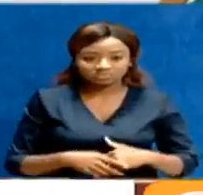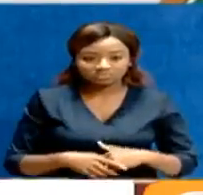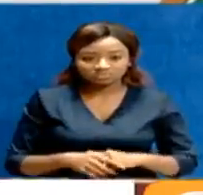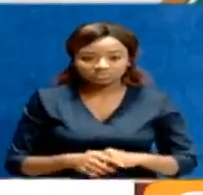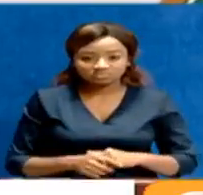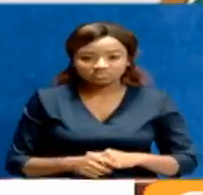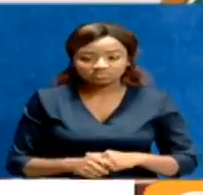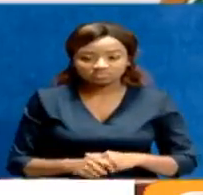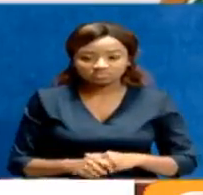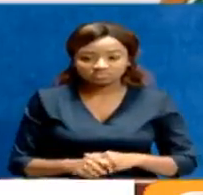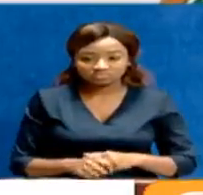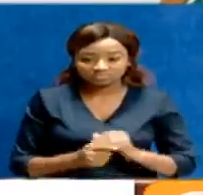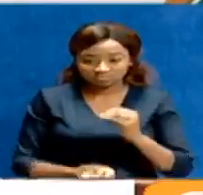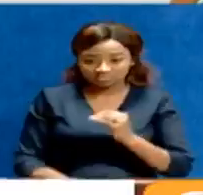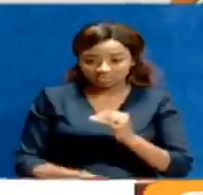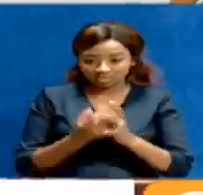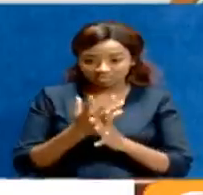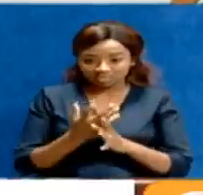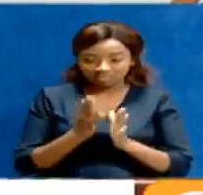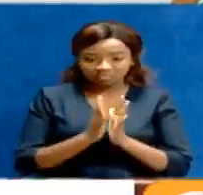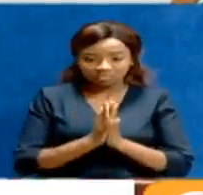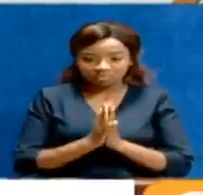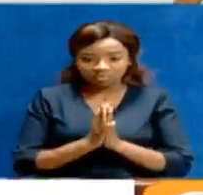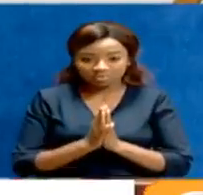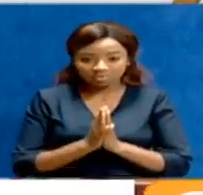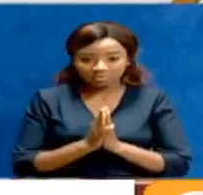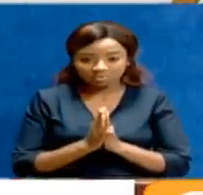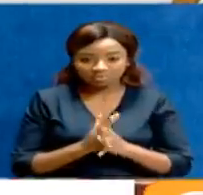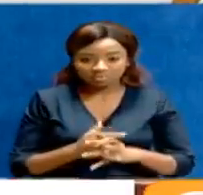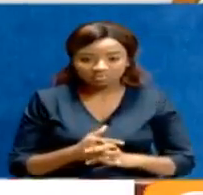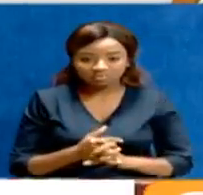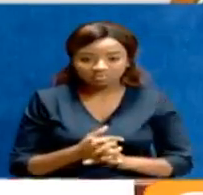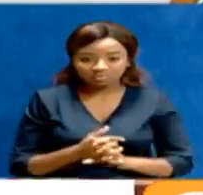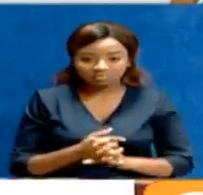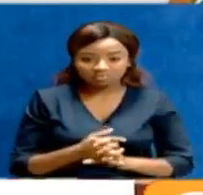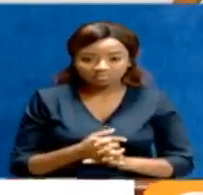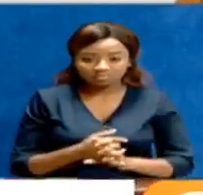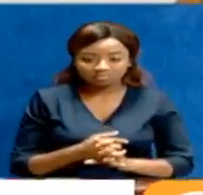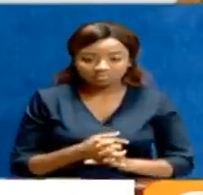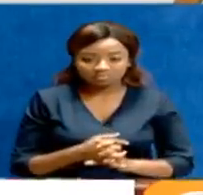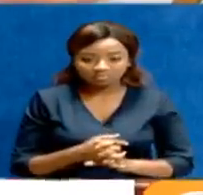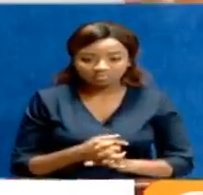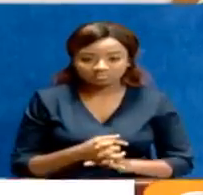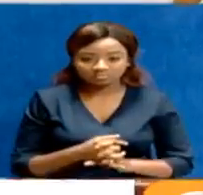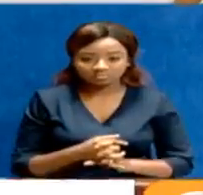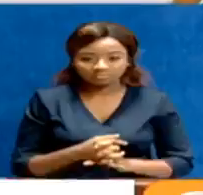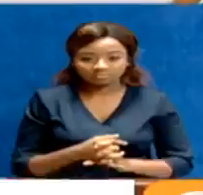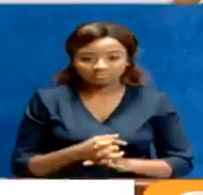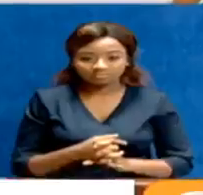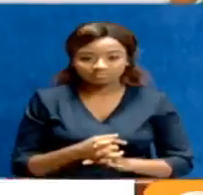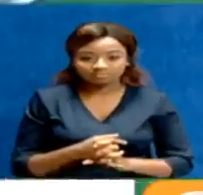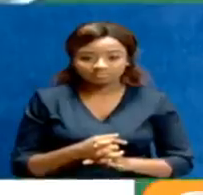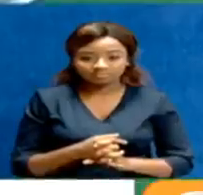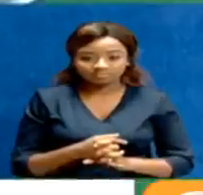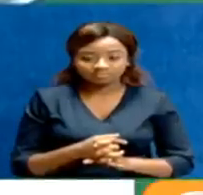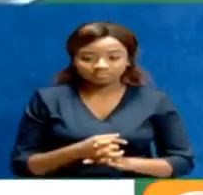and come up with viable self-regulation mechanisms like we've done throughout the judiciary